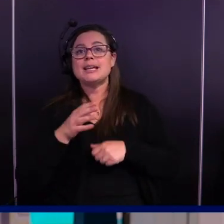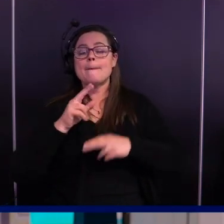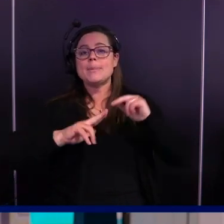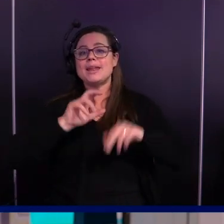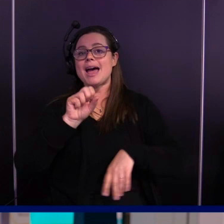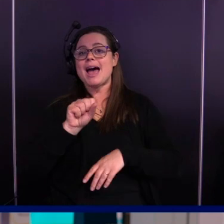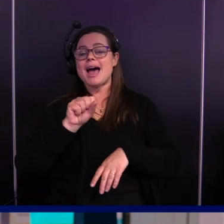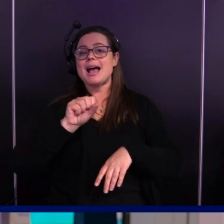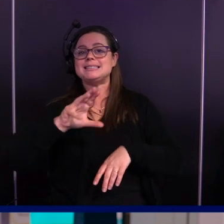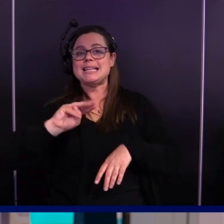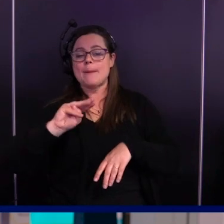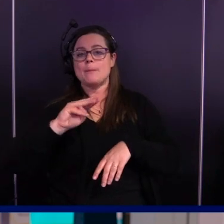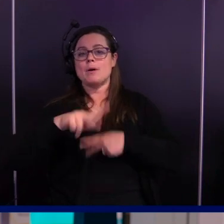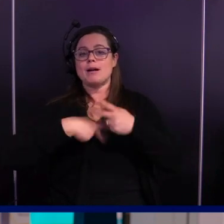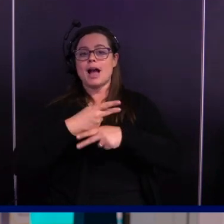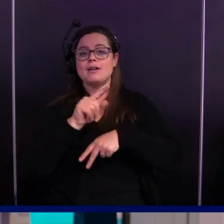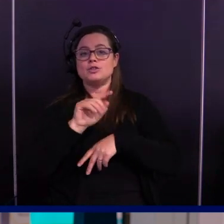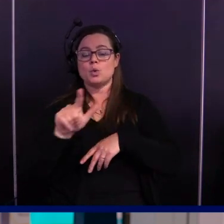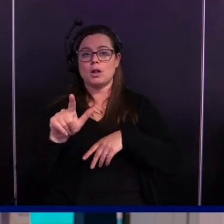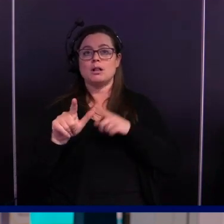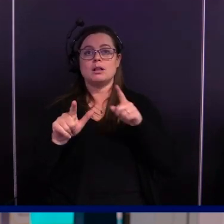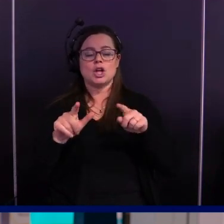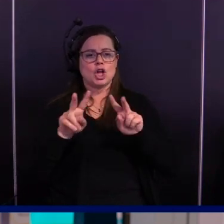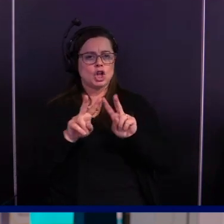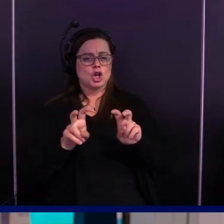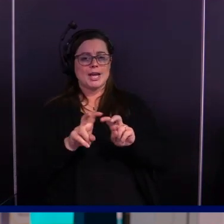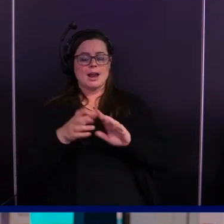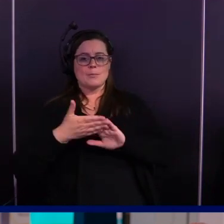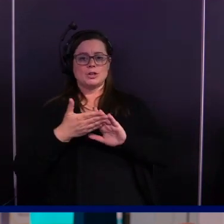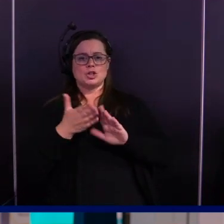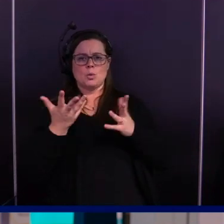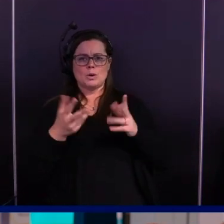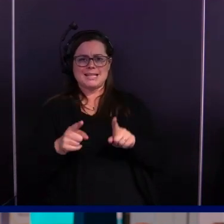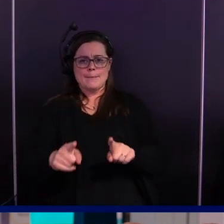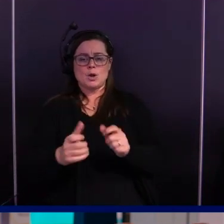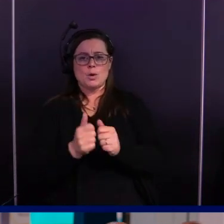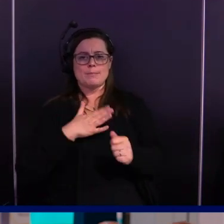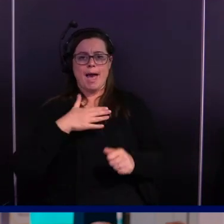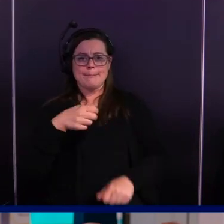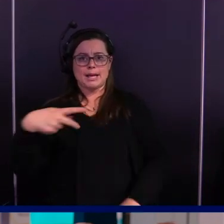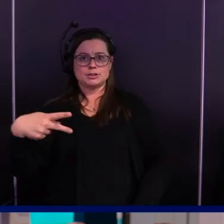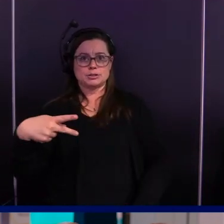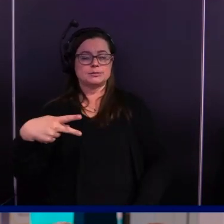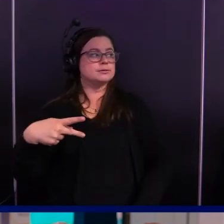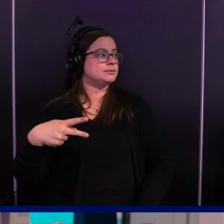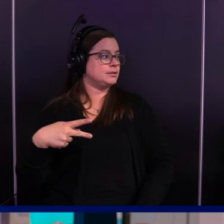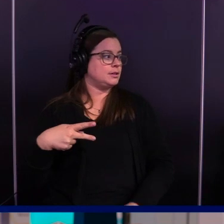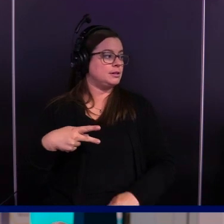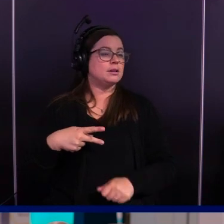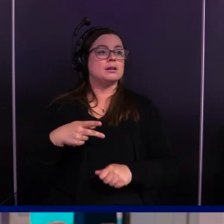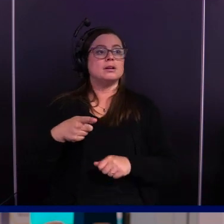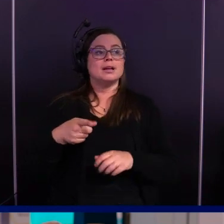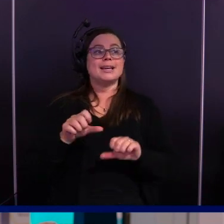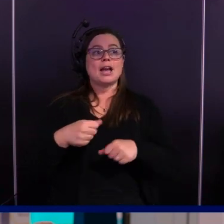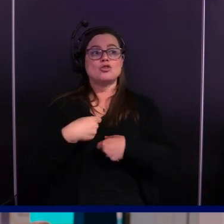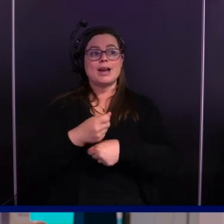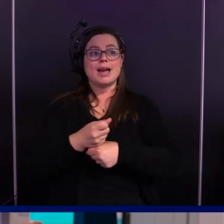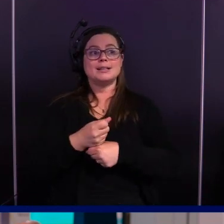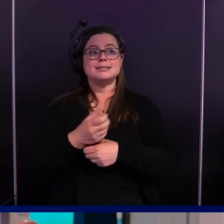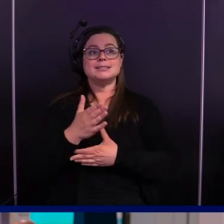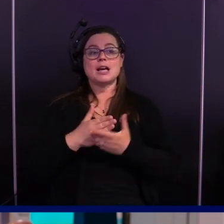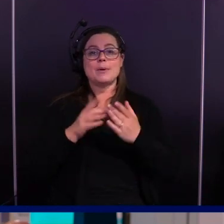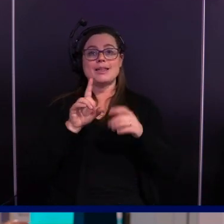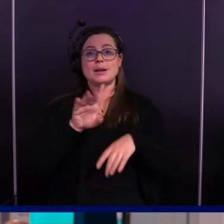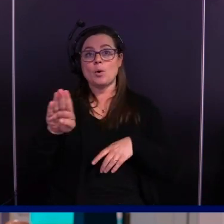tool. DevSecOps engineer is looking at operational thing, what is happening to my application. Sure. Yep. And then they can create some of the dashboard by